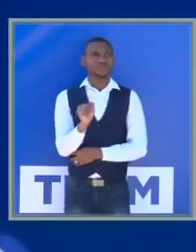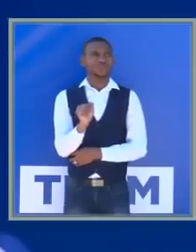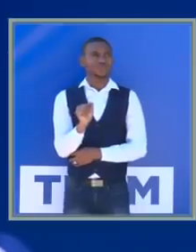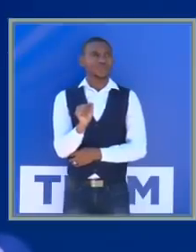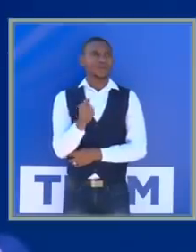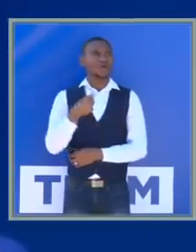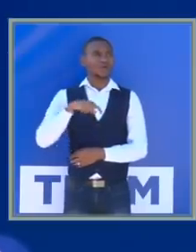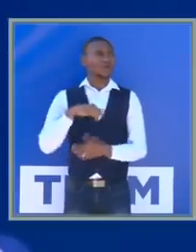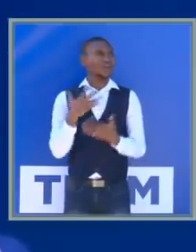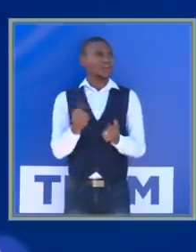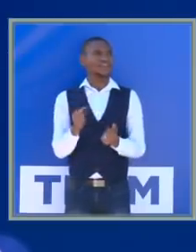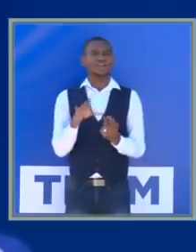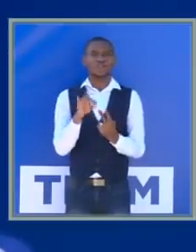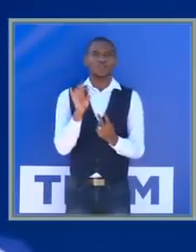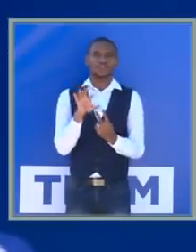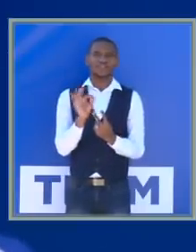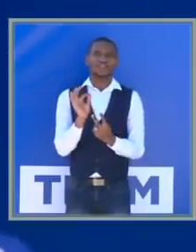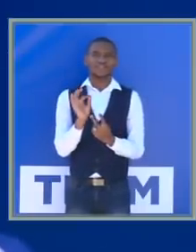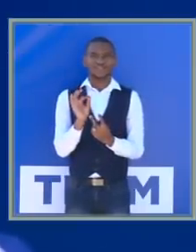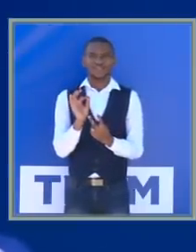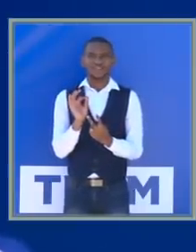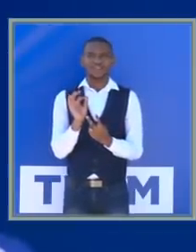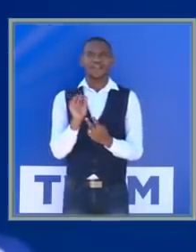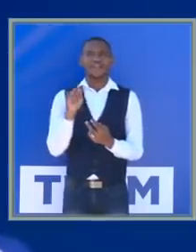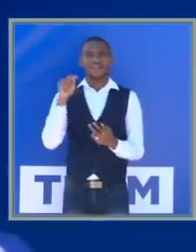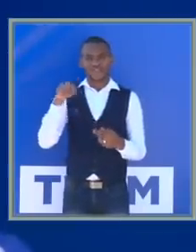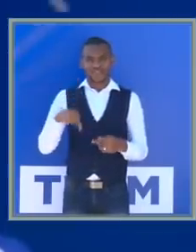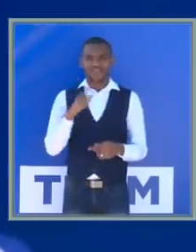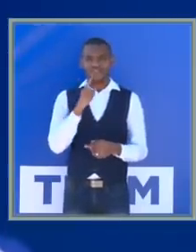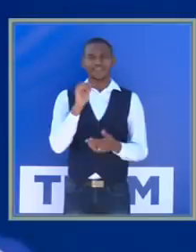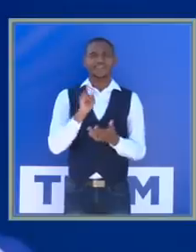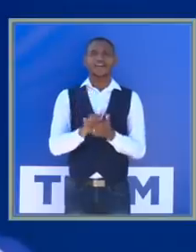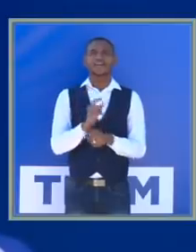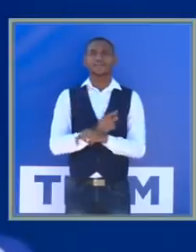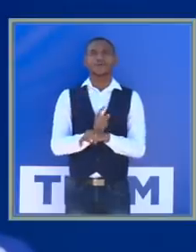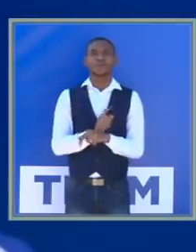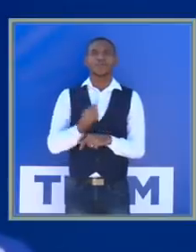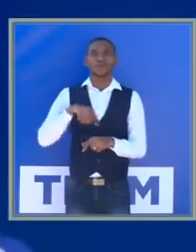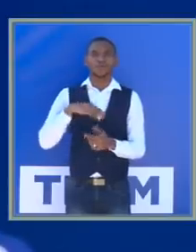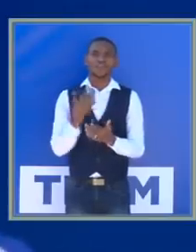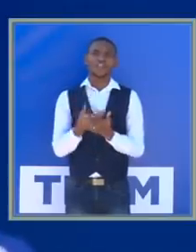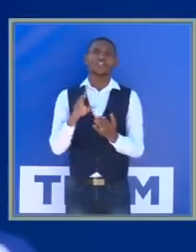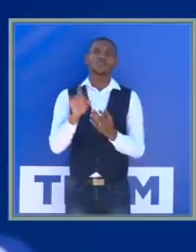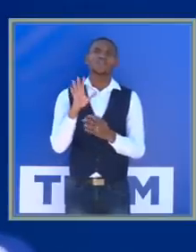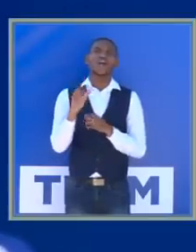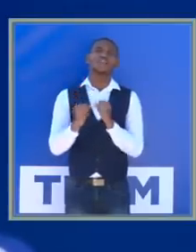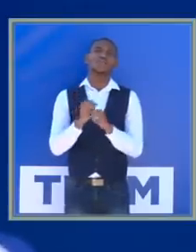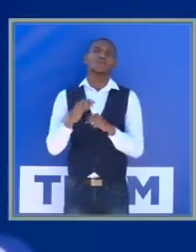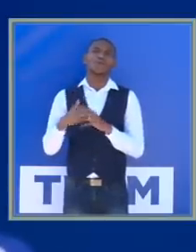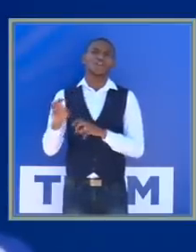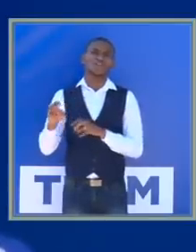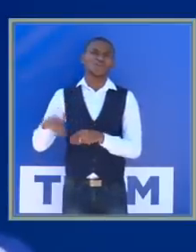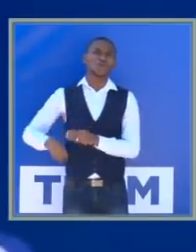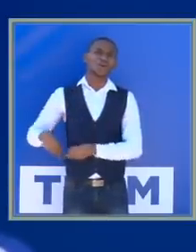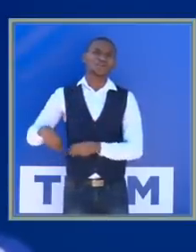we have a choice. This is that moment. We can either choose 5 more years of corruption